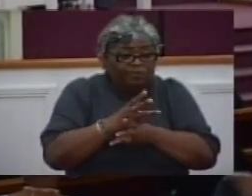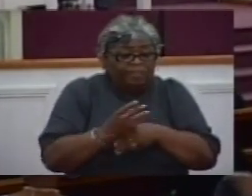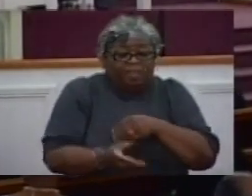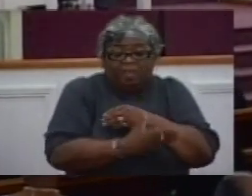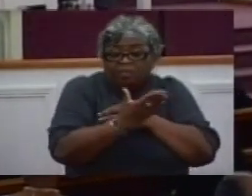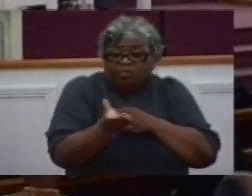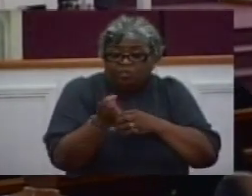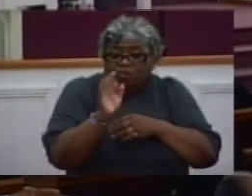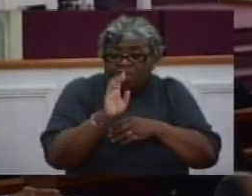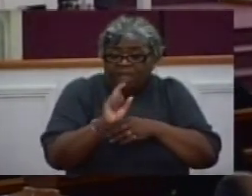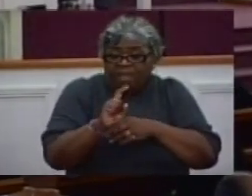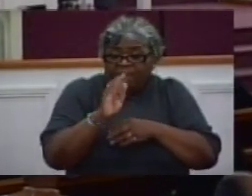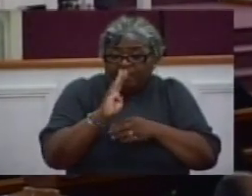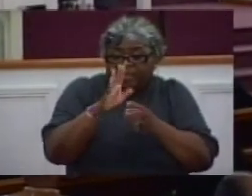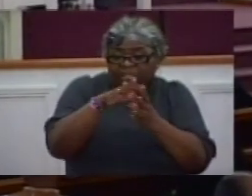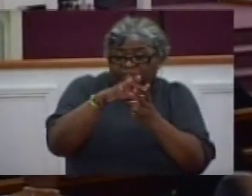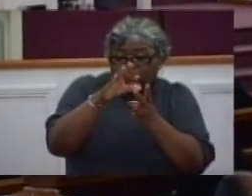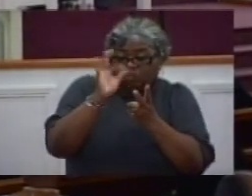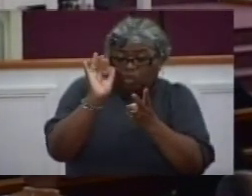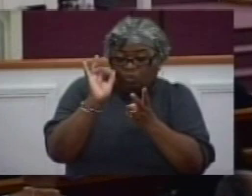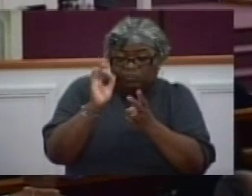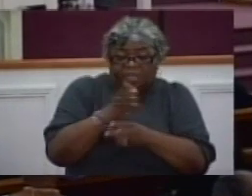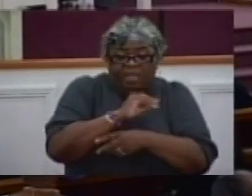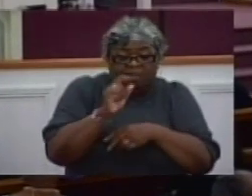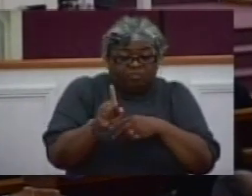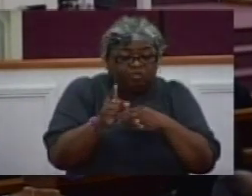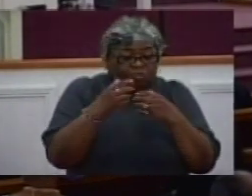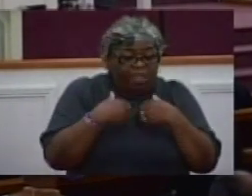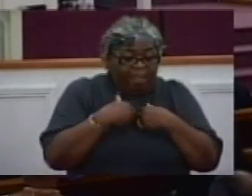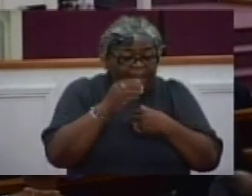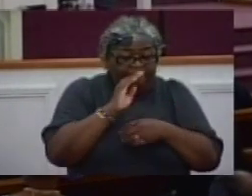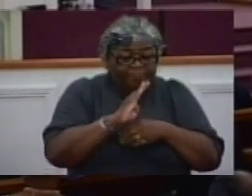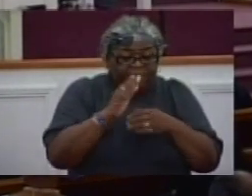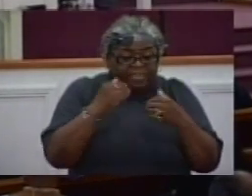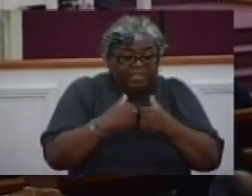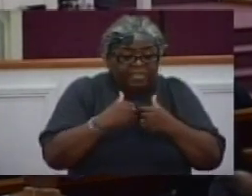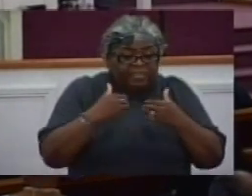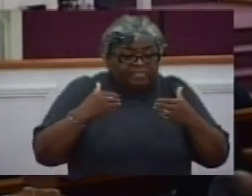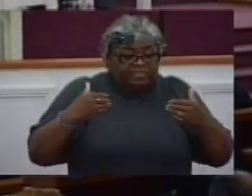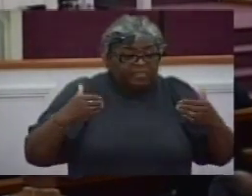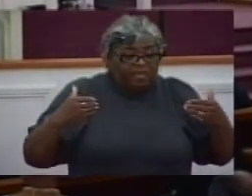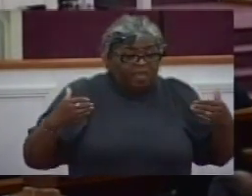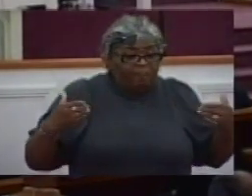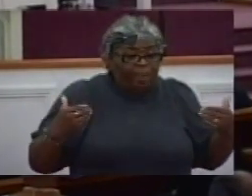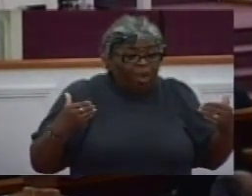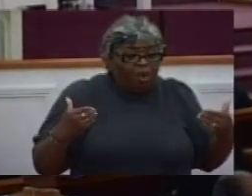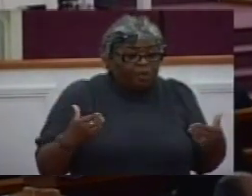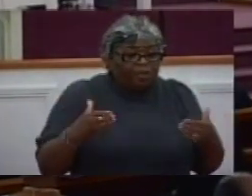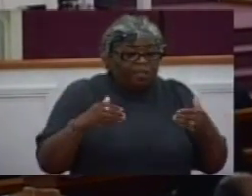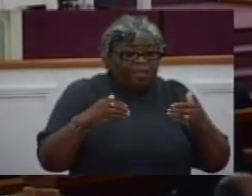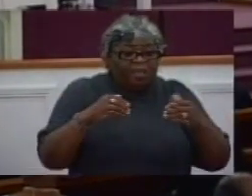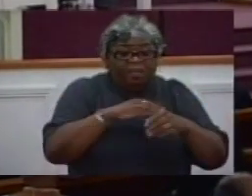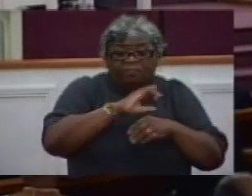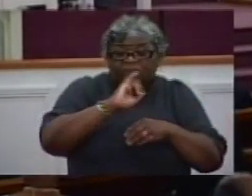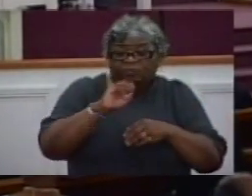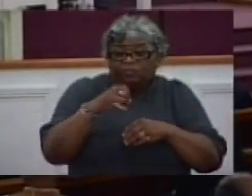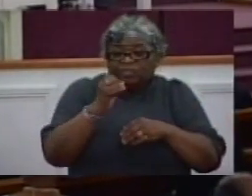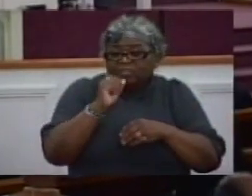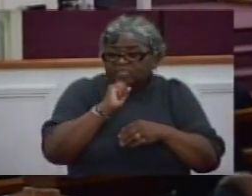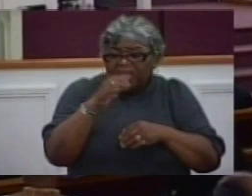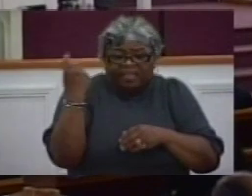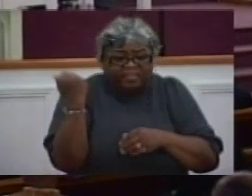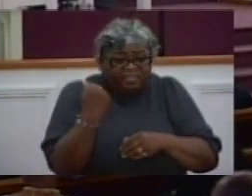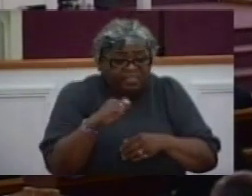You have been chosen and you have been set apart. You're just not